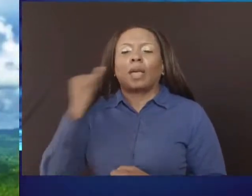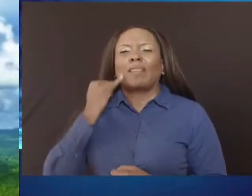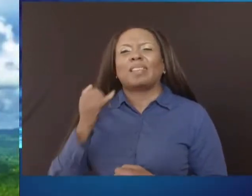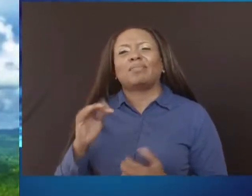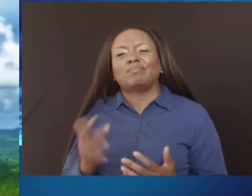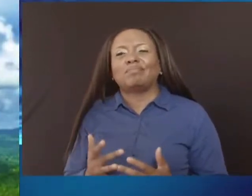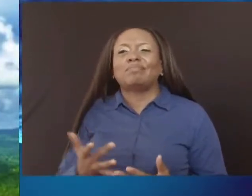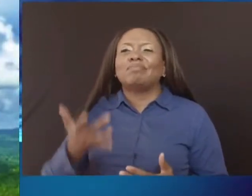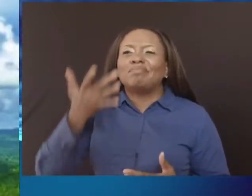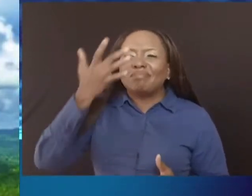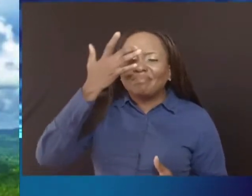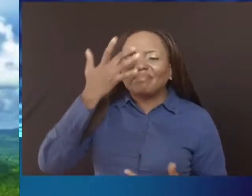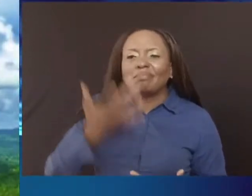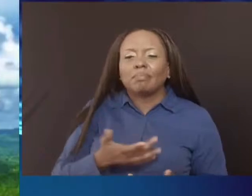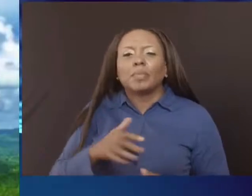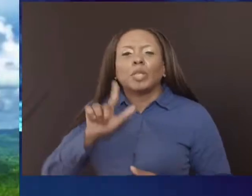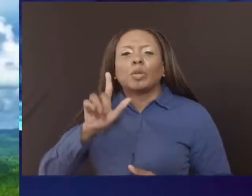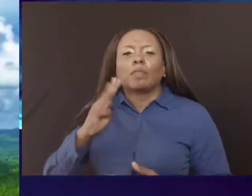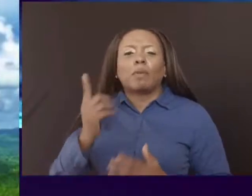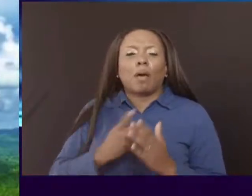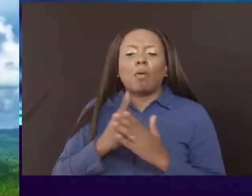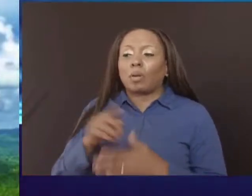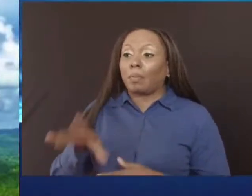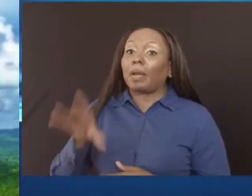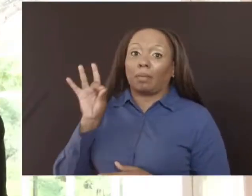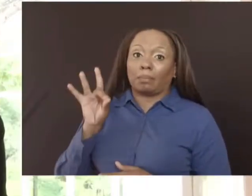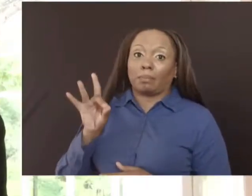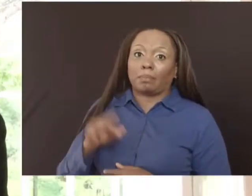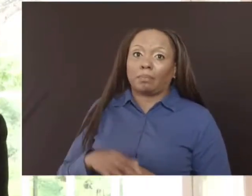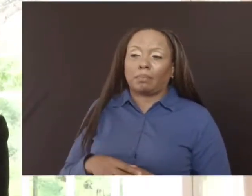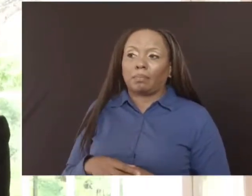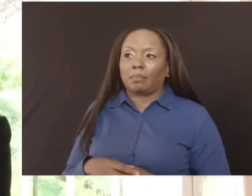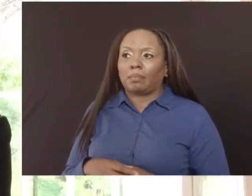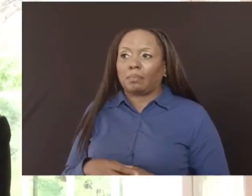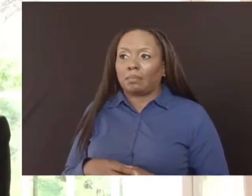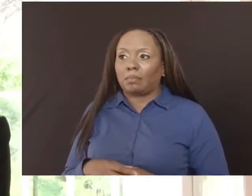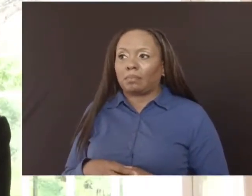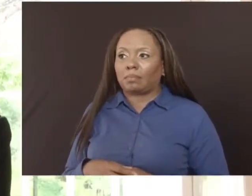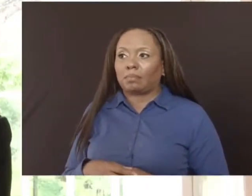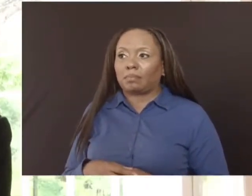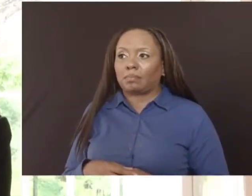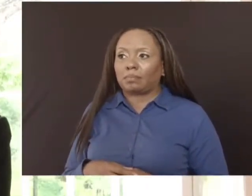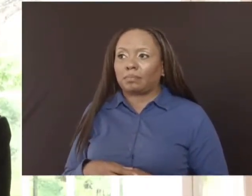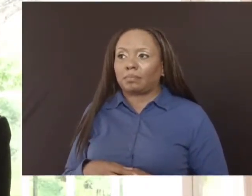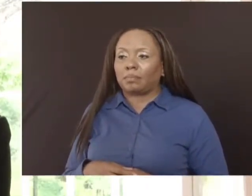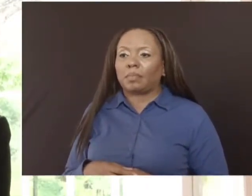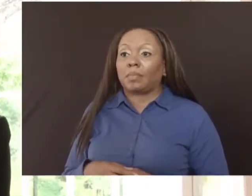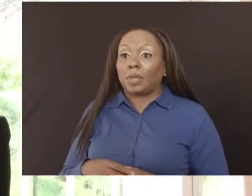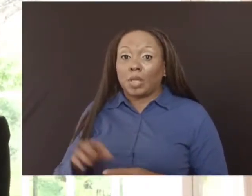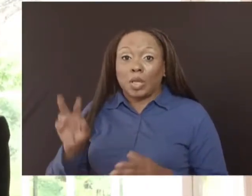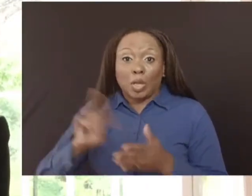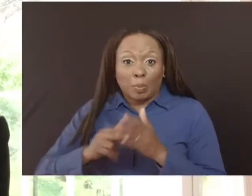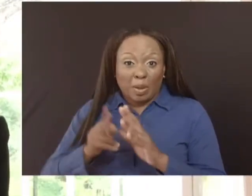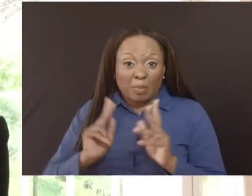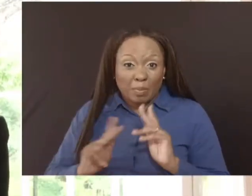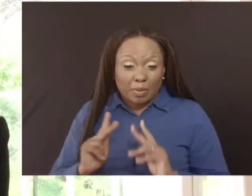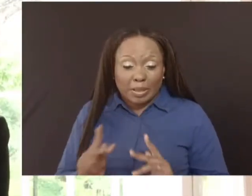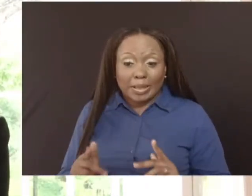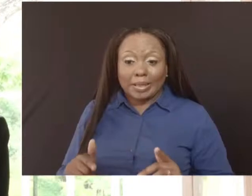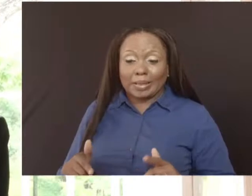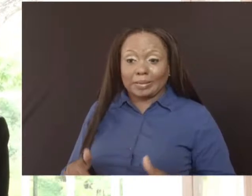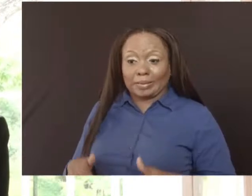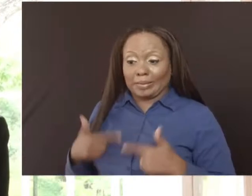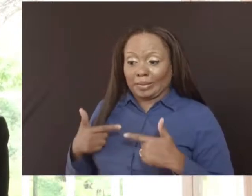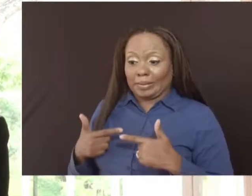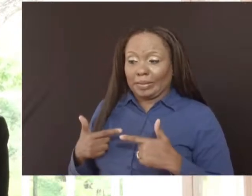within a 24-hour period. And that is as it relates to those in community. That doesn't touch in community. That doesn't touch on those